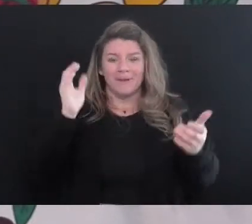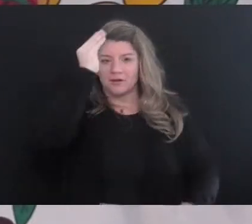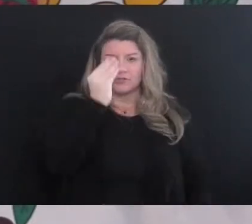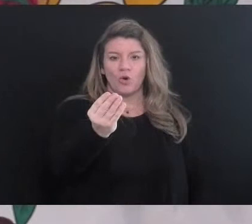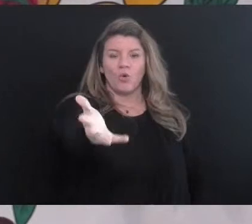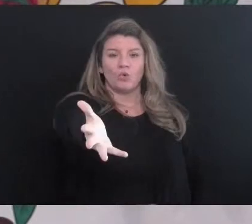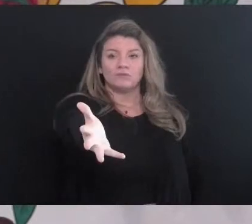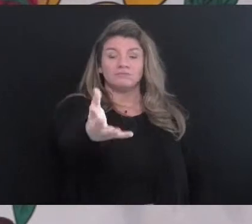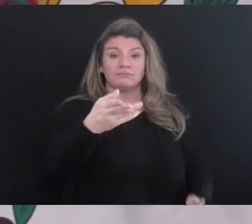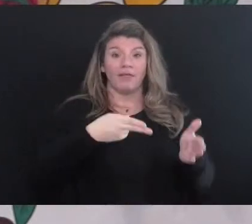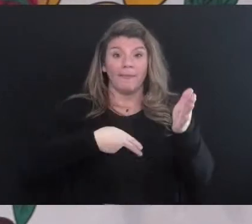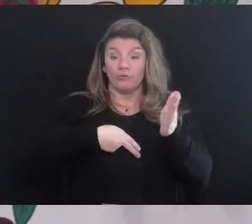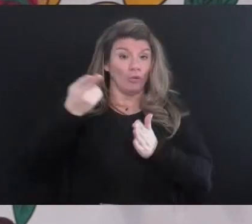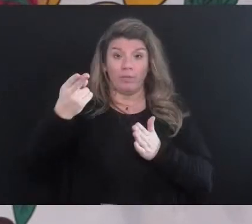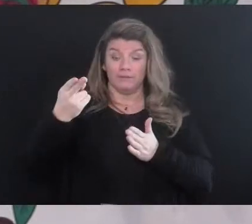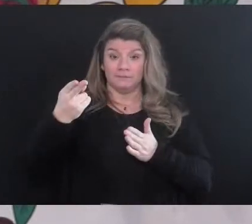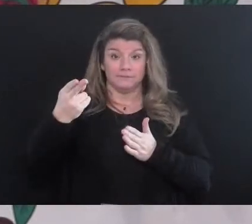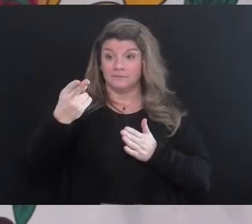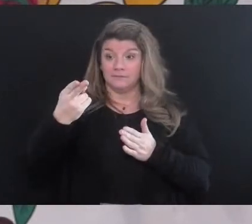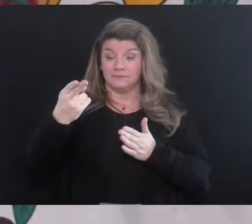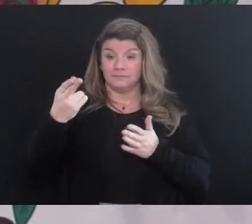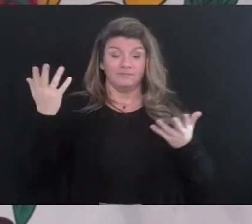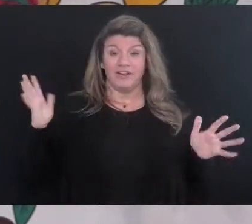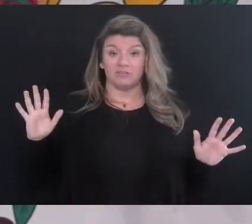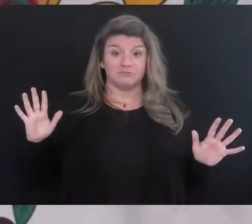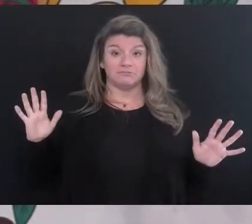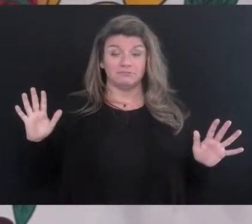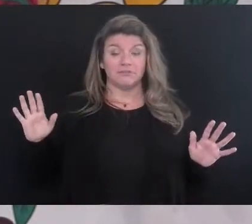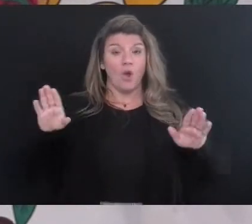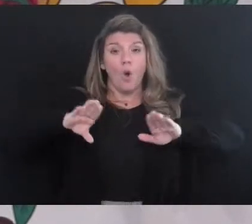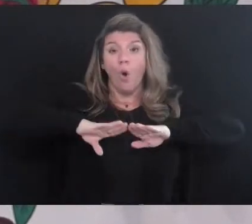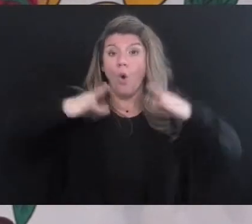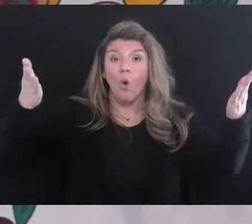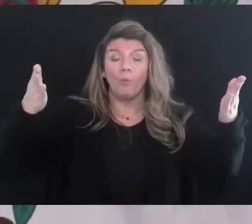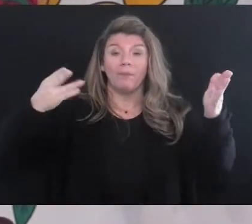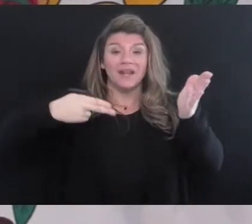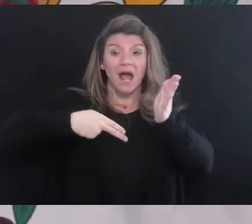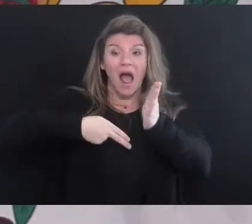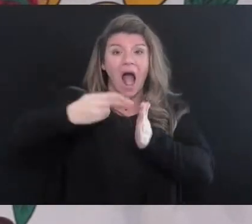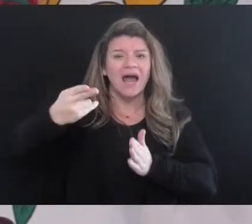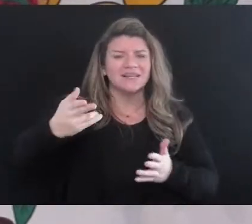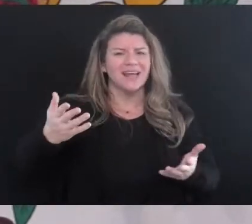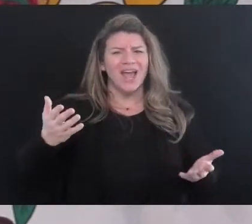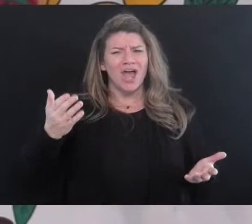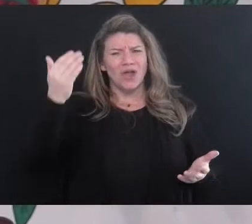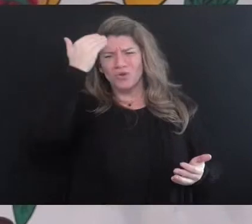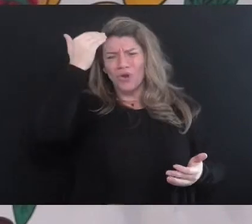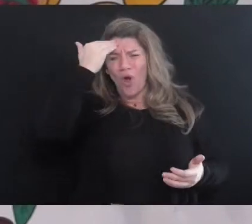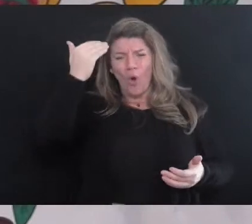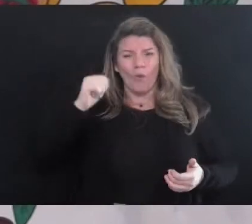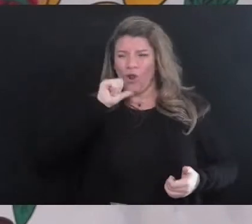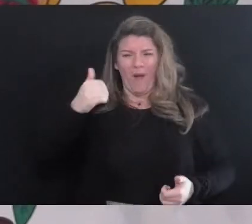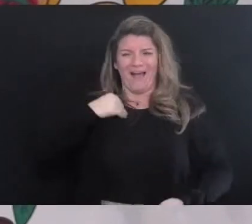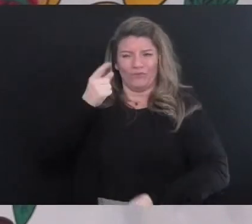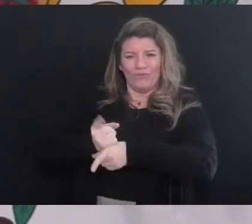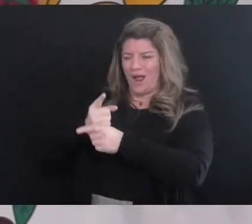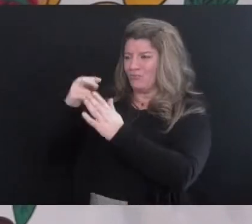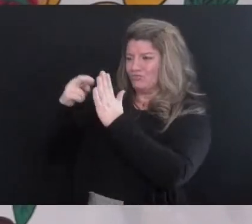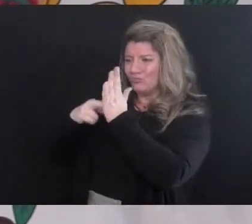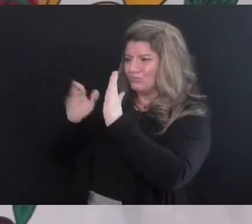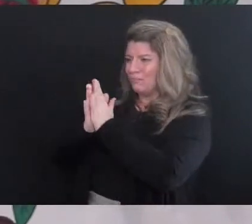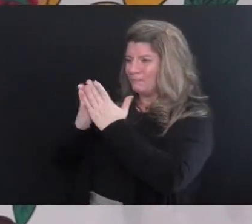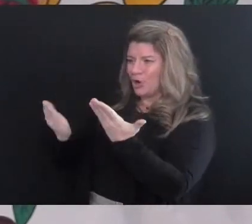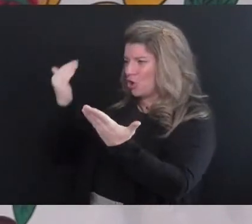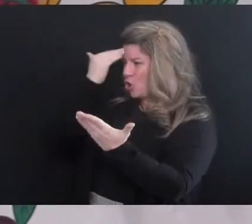the absolute truth, been transparent, know we can make mistakes, know we don't have a playbook, but been told